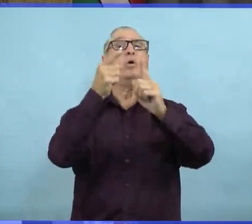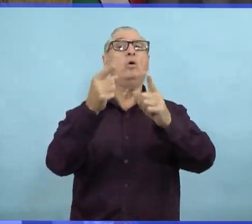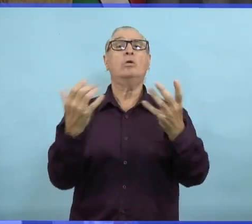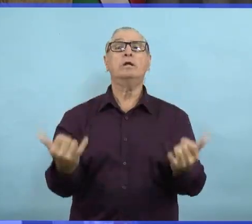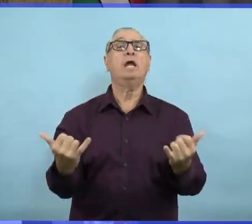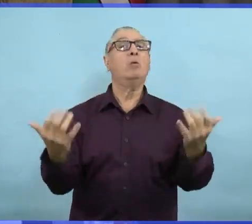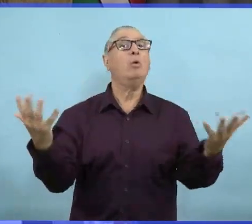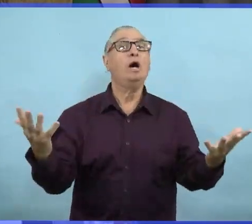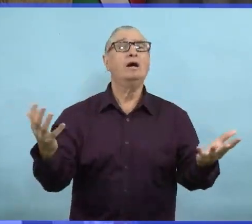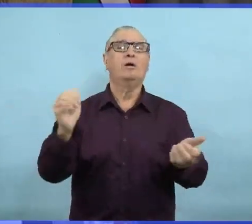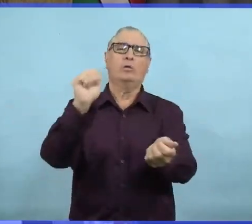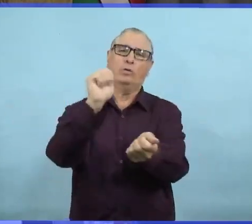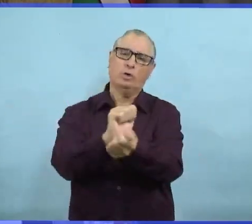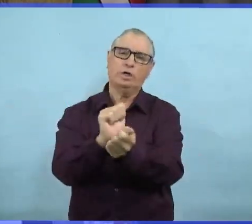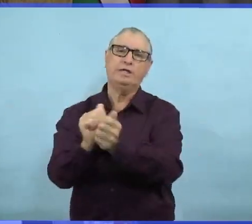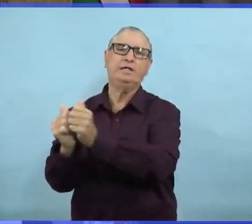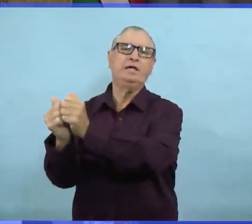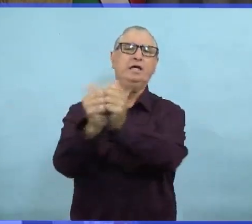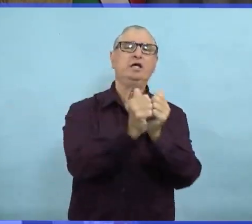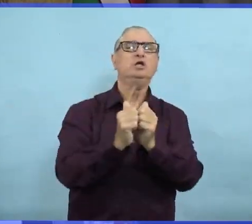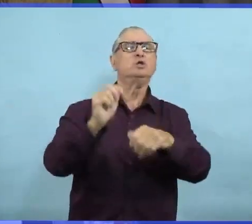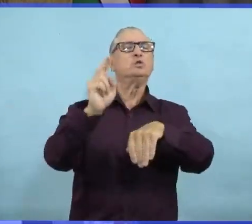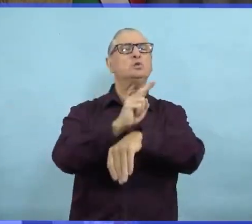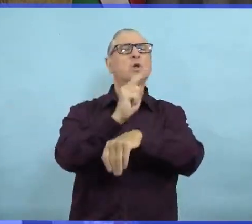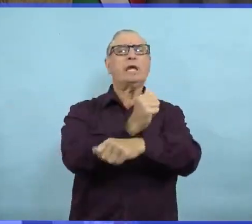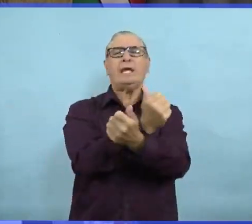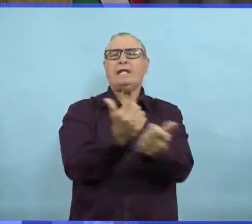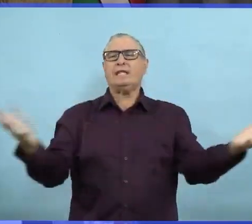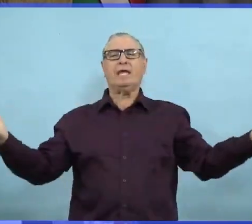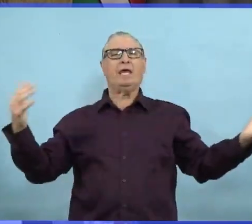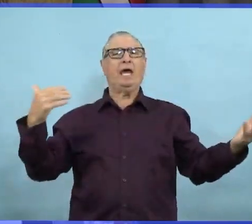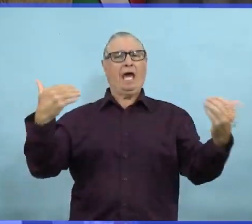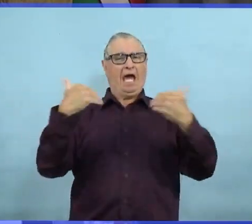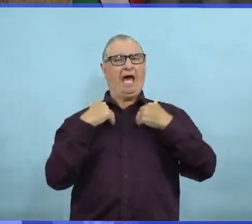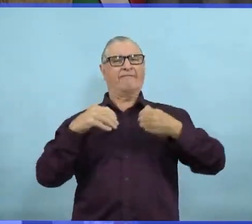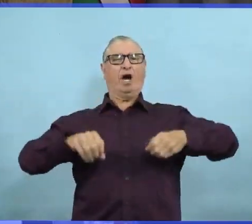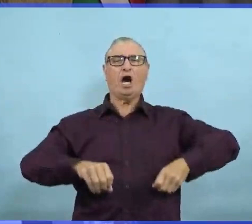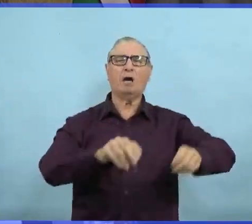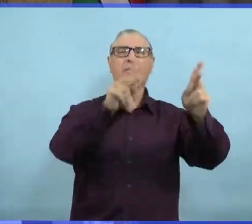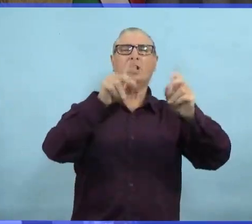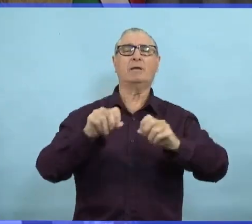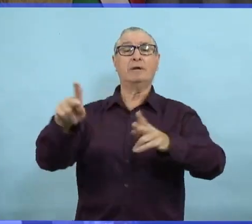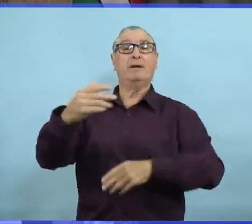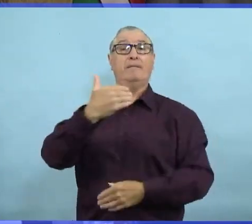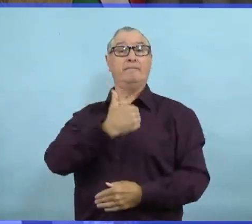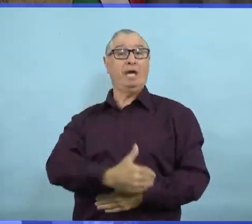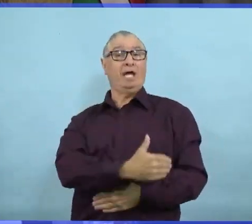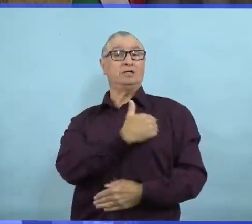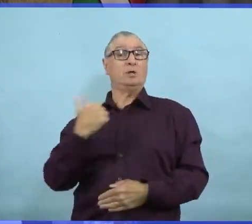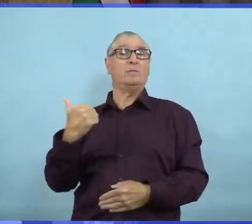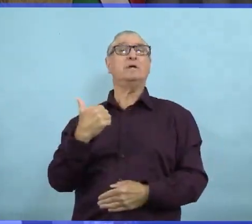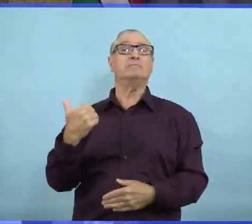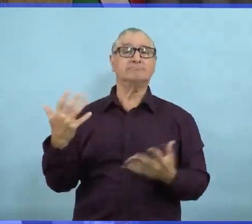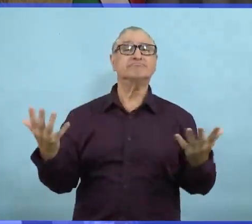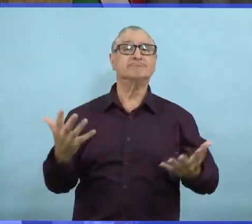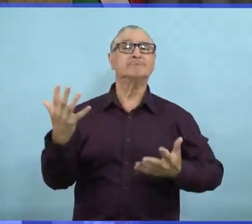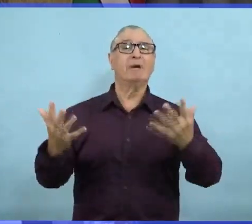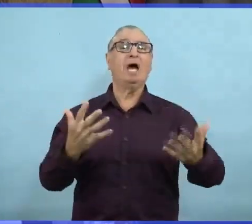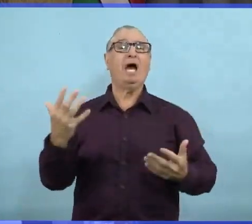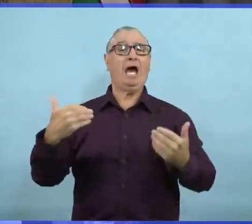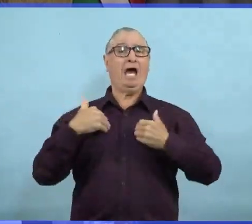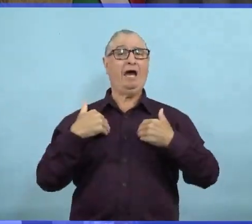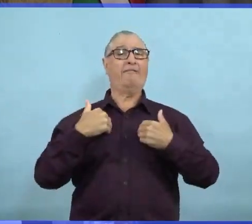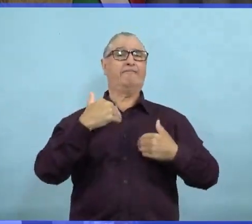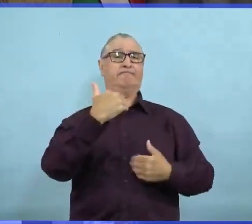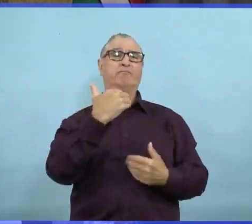have together, dedicated to that task. We have to fix our problems together. We have to repair our relationships together.